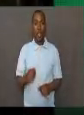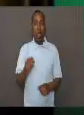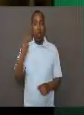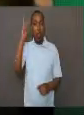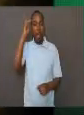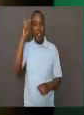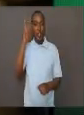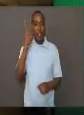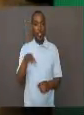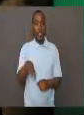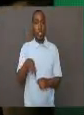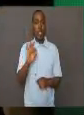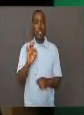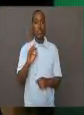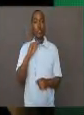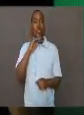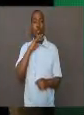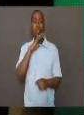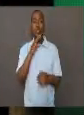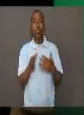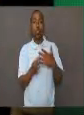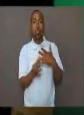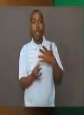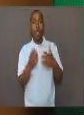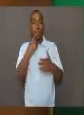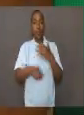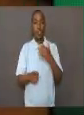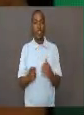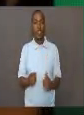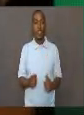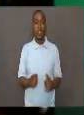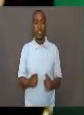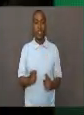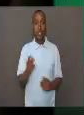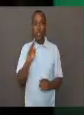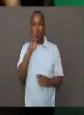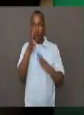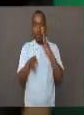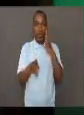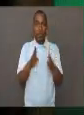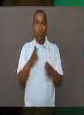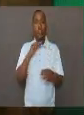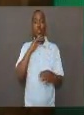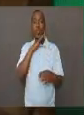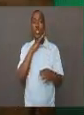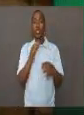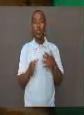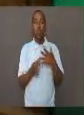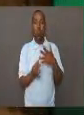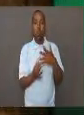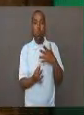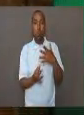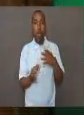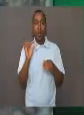Pasteur was trying to find out what was spoiling so much of the country's wine production. He discovered that the spoiled wine was contaminated